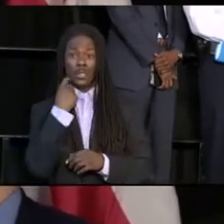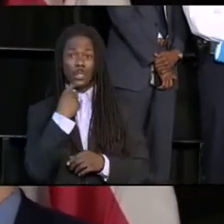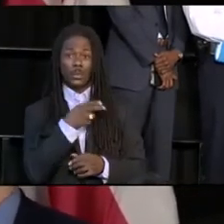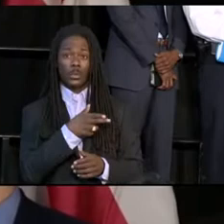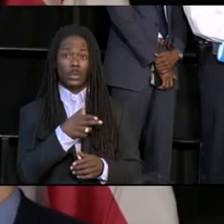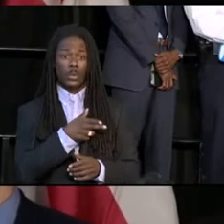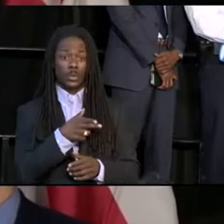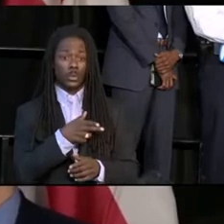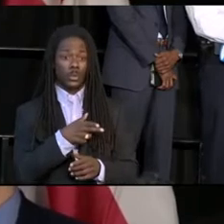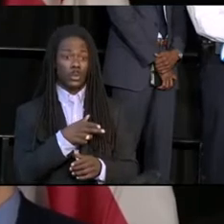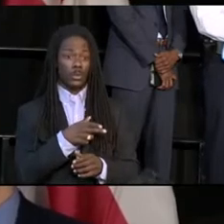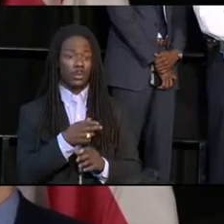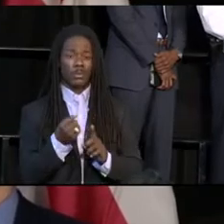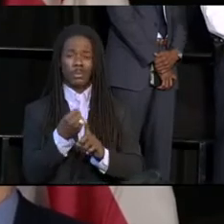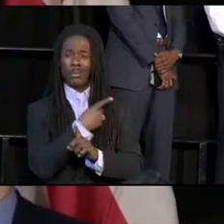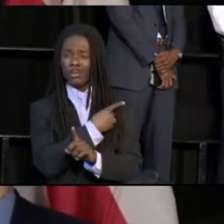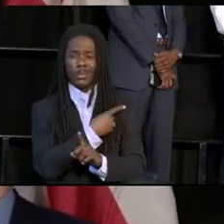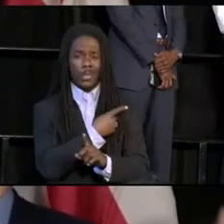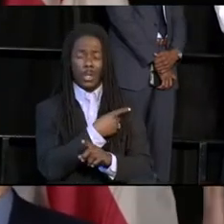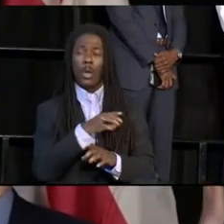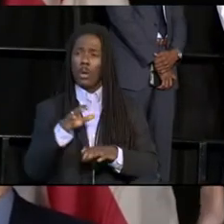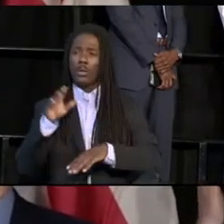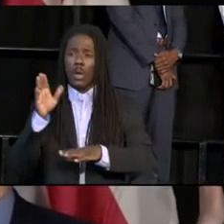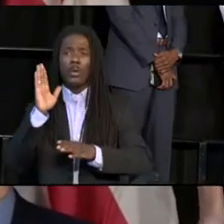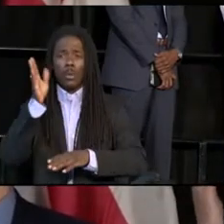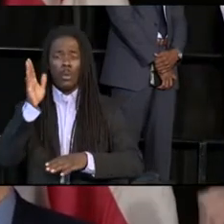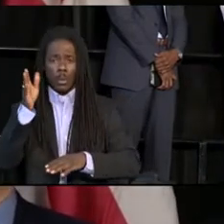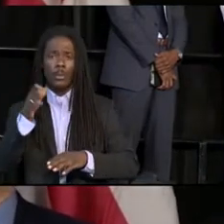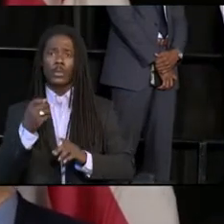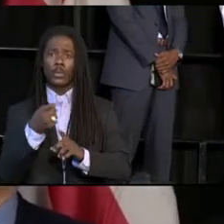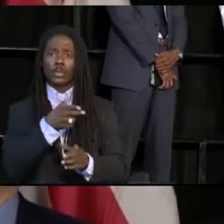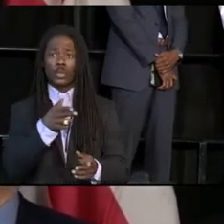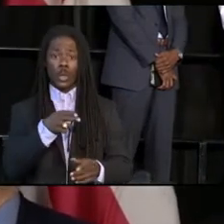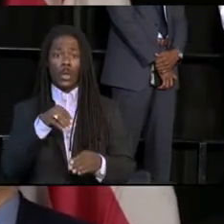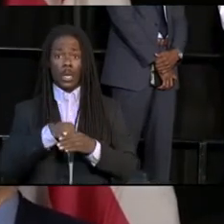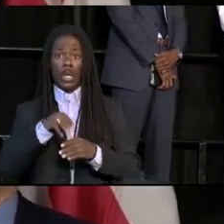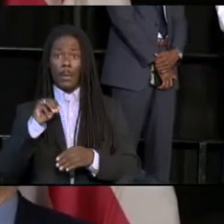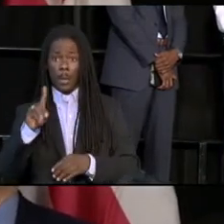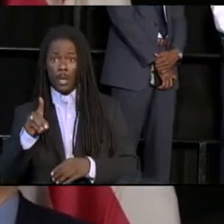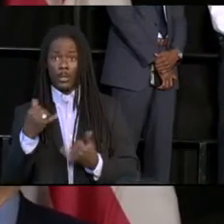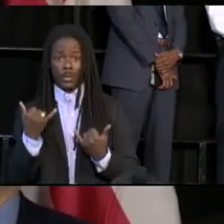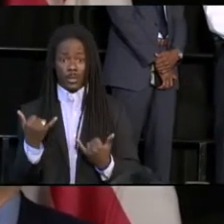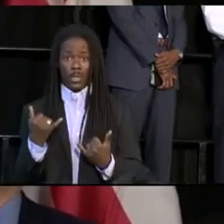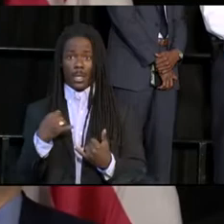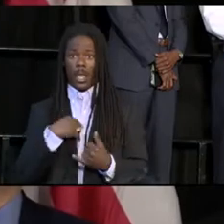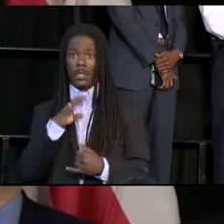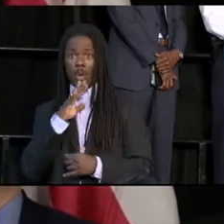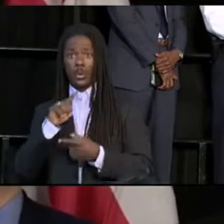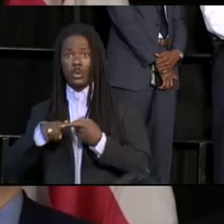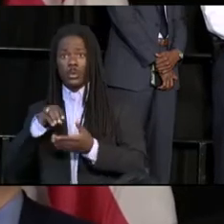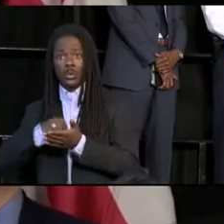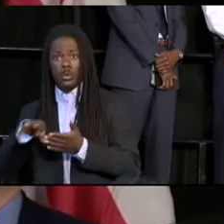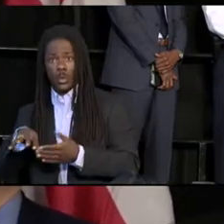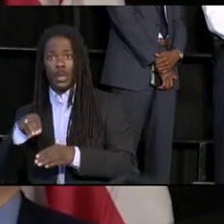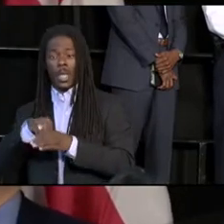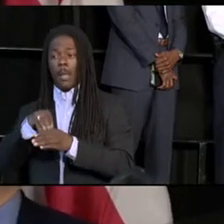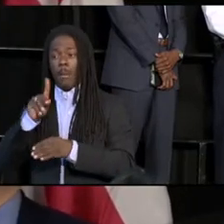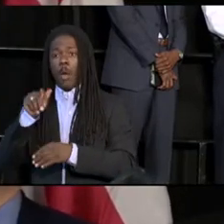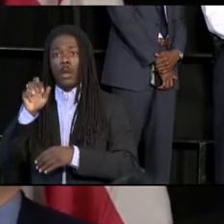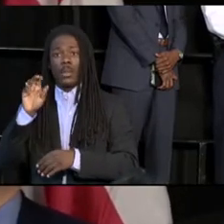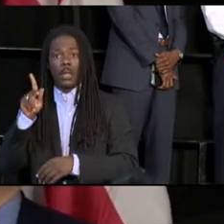in Maryland. On topic. It is a shooting in Maryland today. I spoke with a student from Parkland who's going to be traveling to